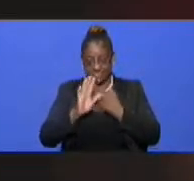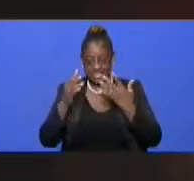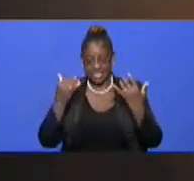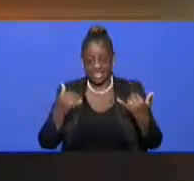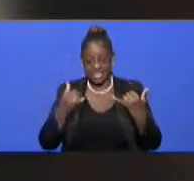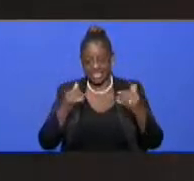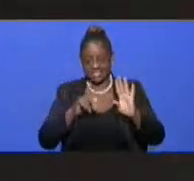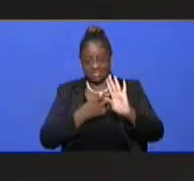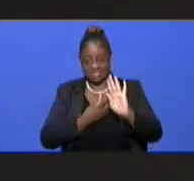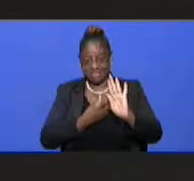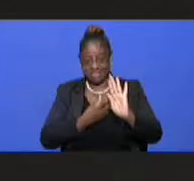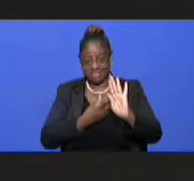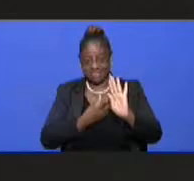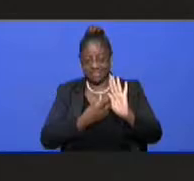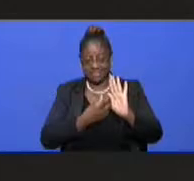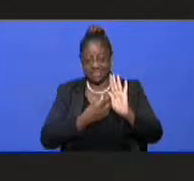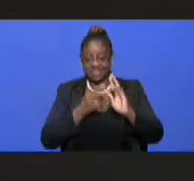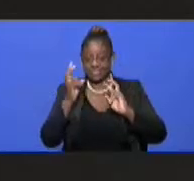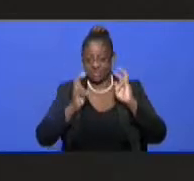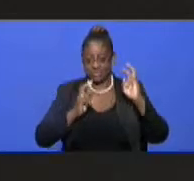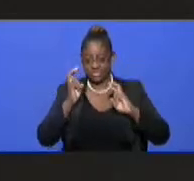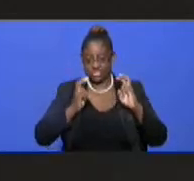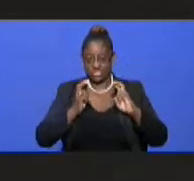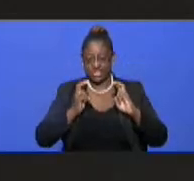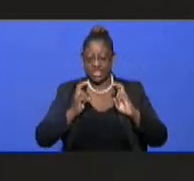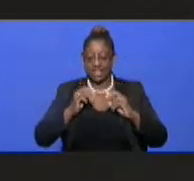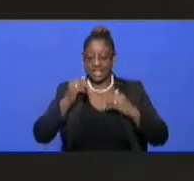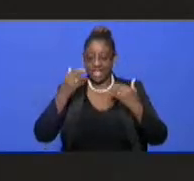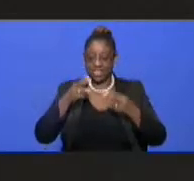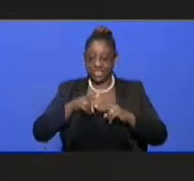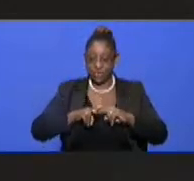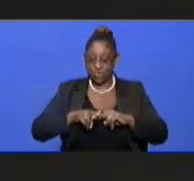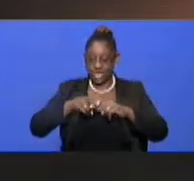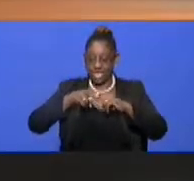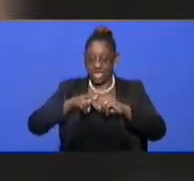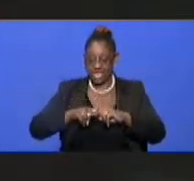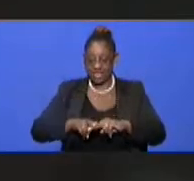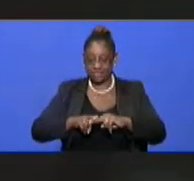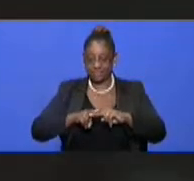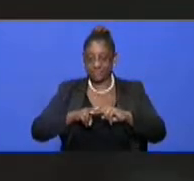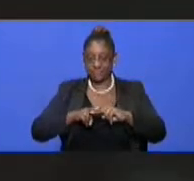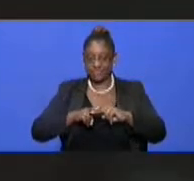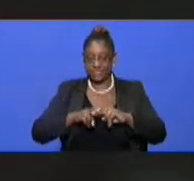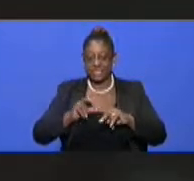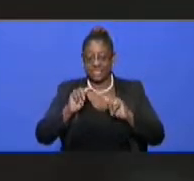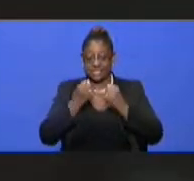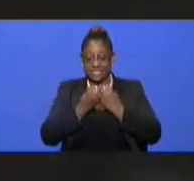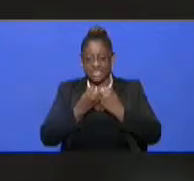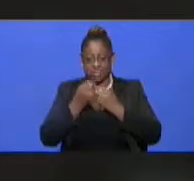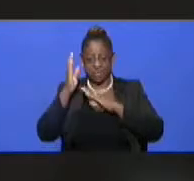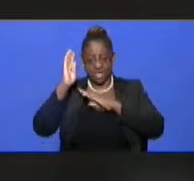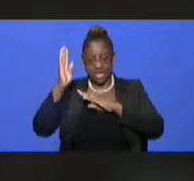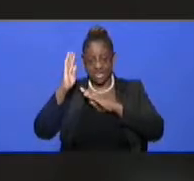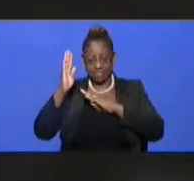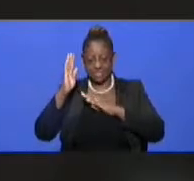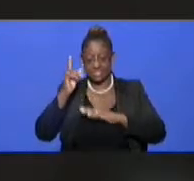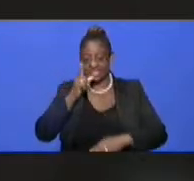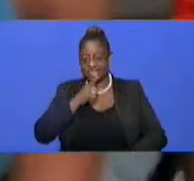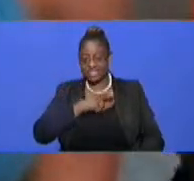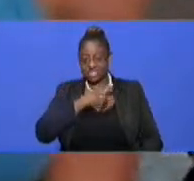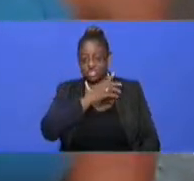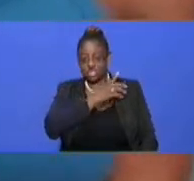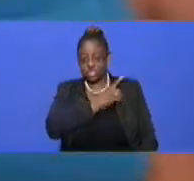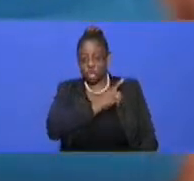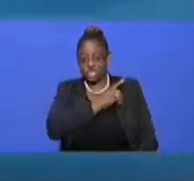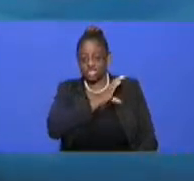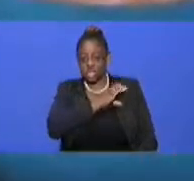of the start of competition there. Squad going through the weigh-in of athletes this afternoon. Team Bahamas made up on the ladies' side of Dorcas Cox,